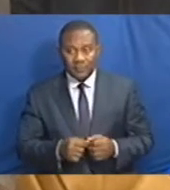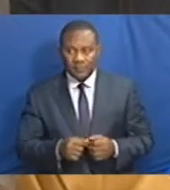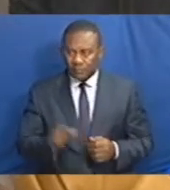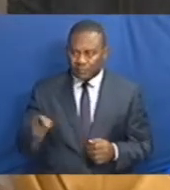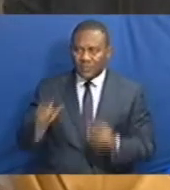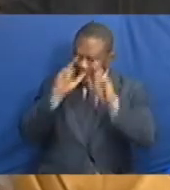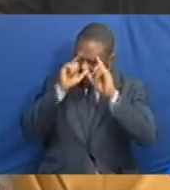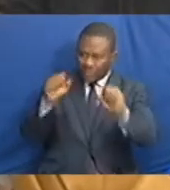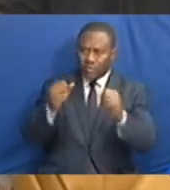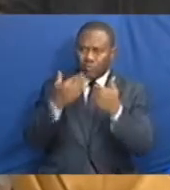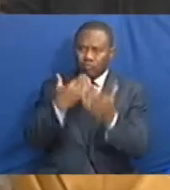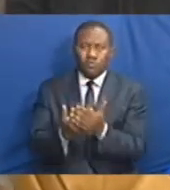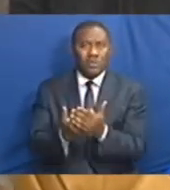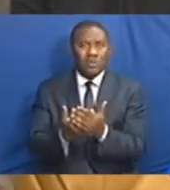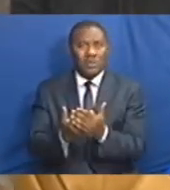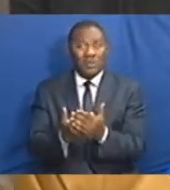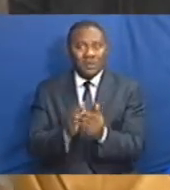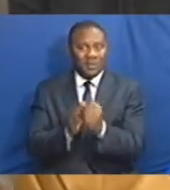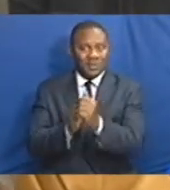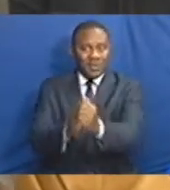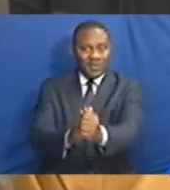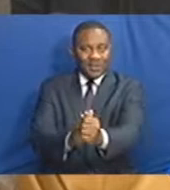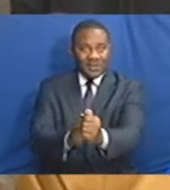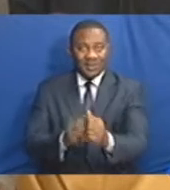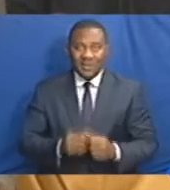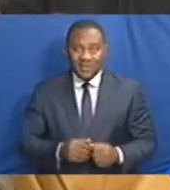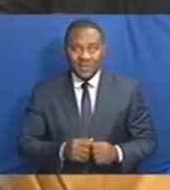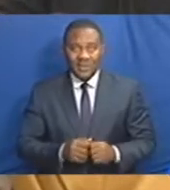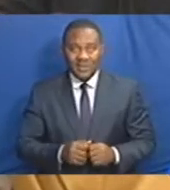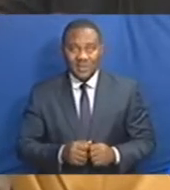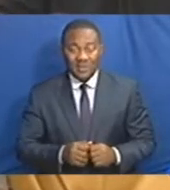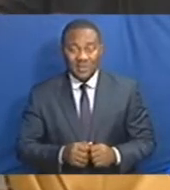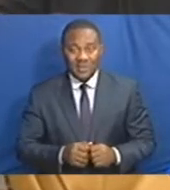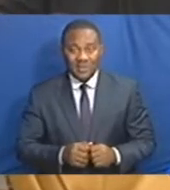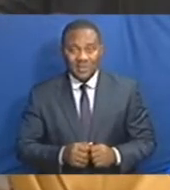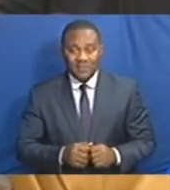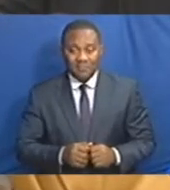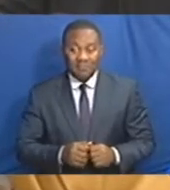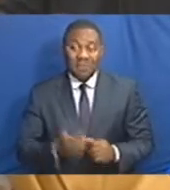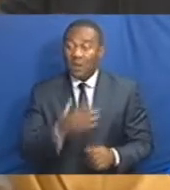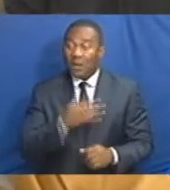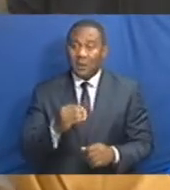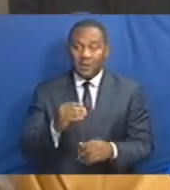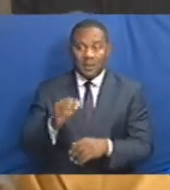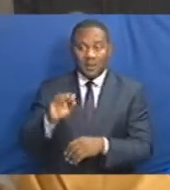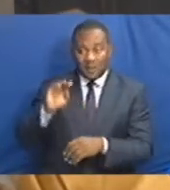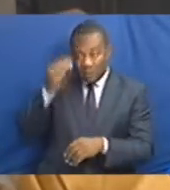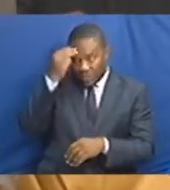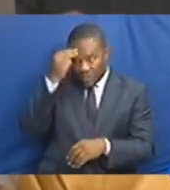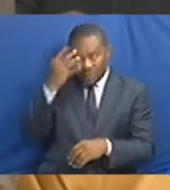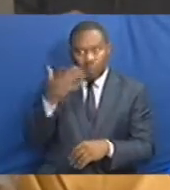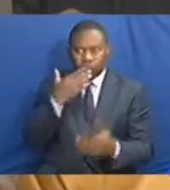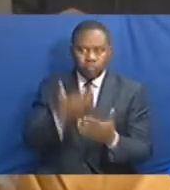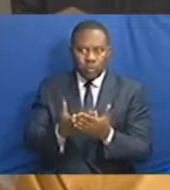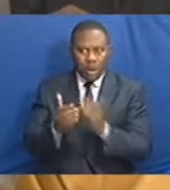the industry and then trade ministry. That is Alan Kojo-Chematin. We are going to make sure that